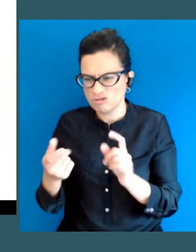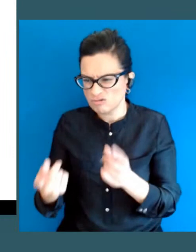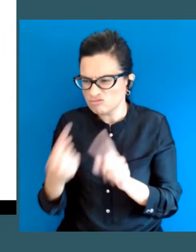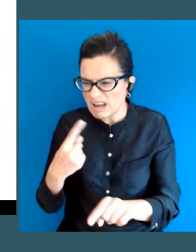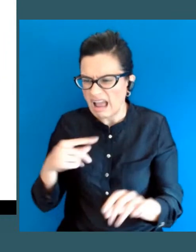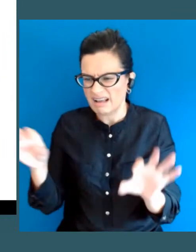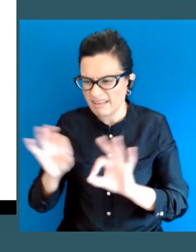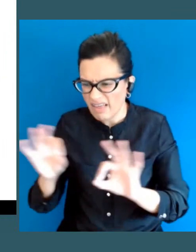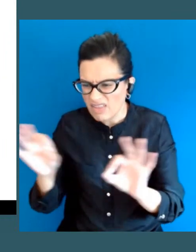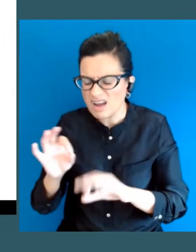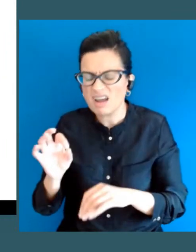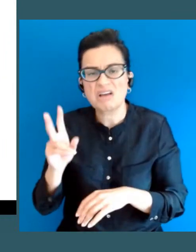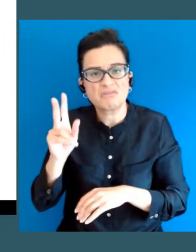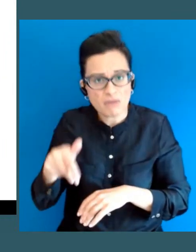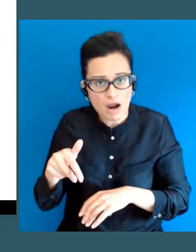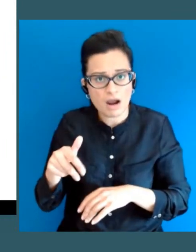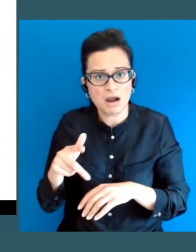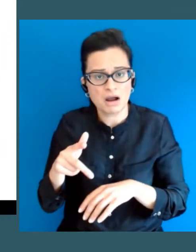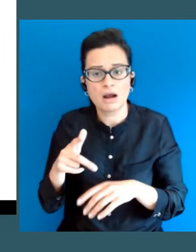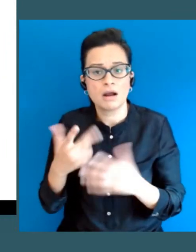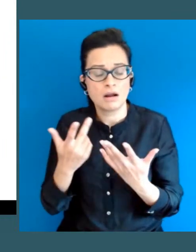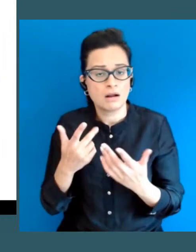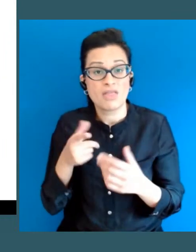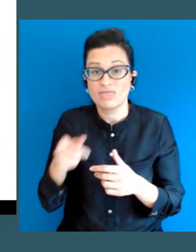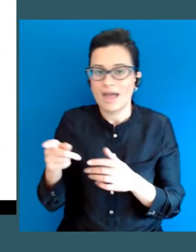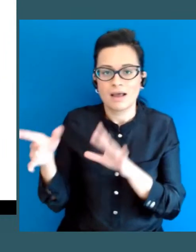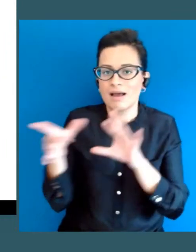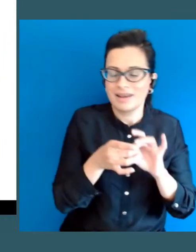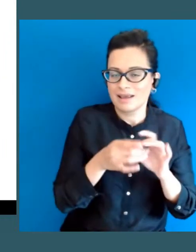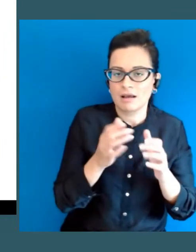affect primary nut allergy.